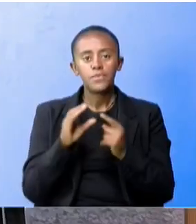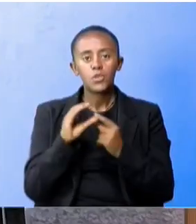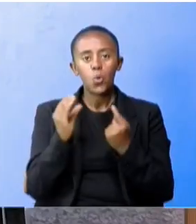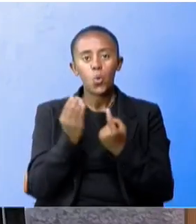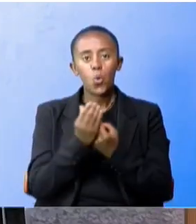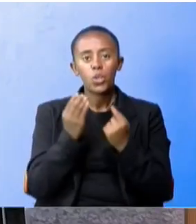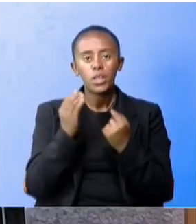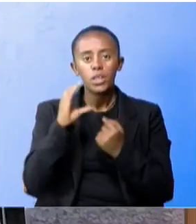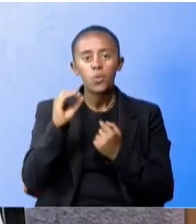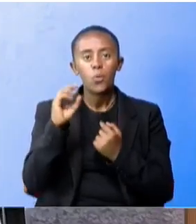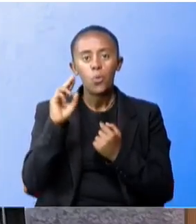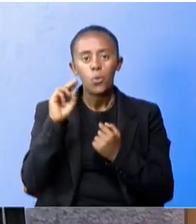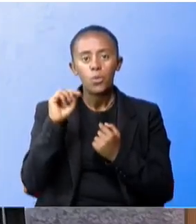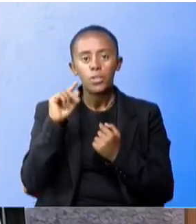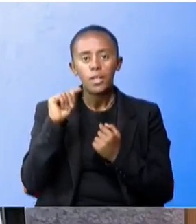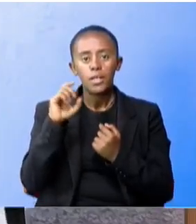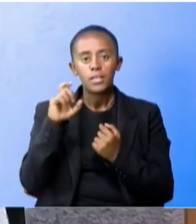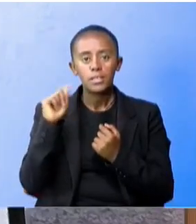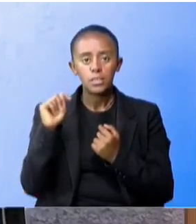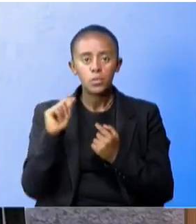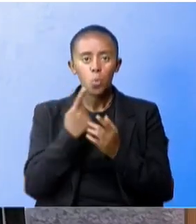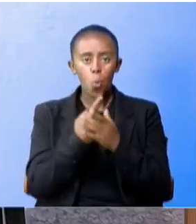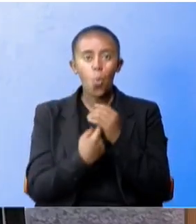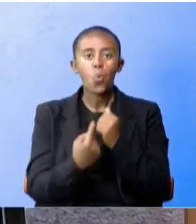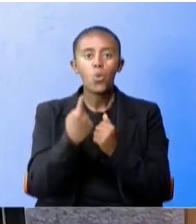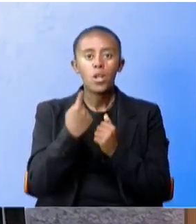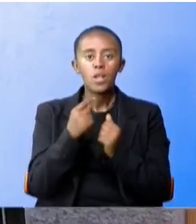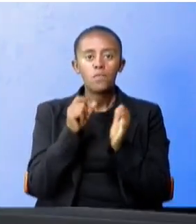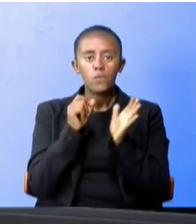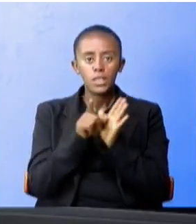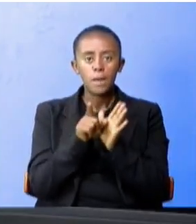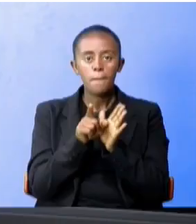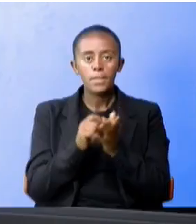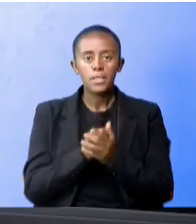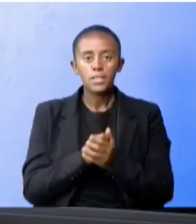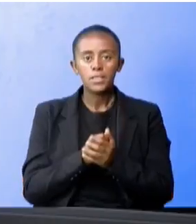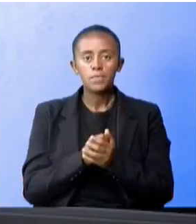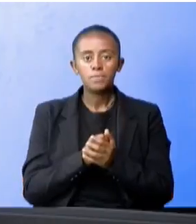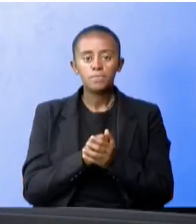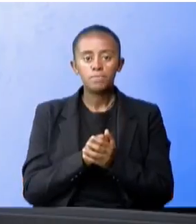context only. For example,